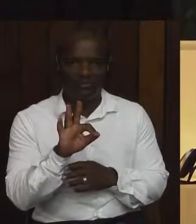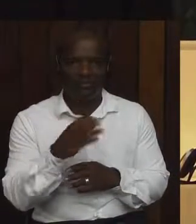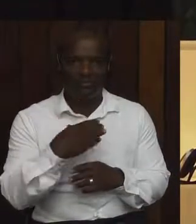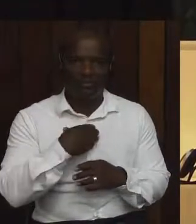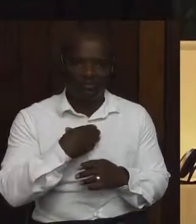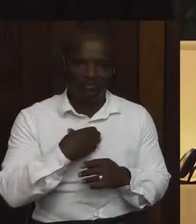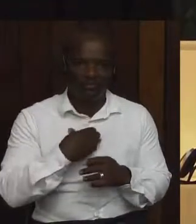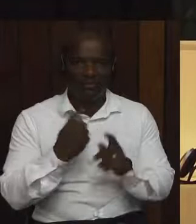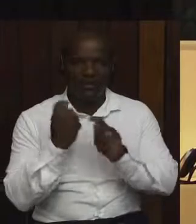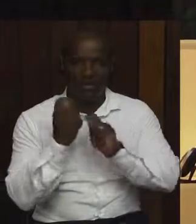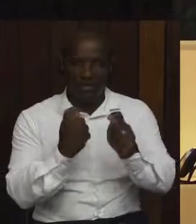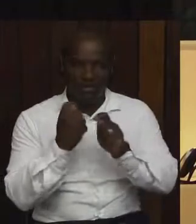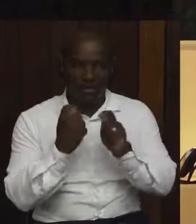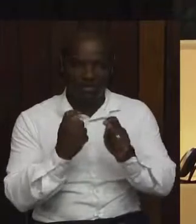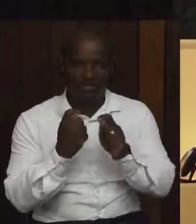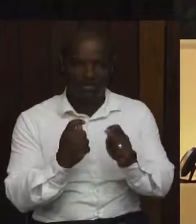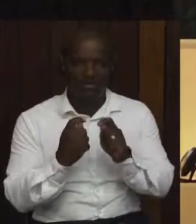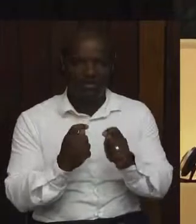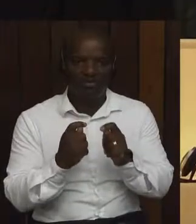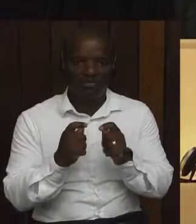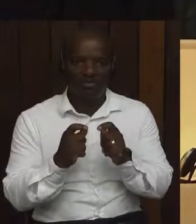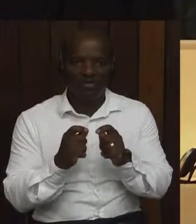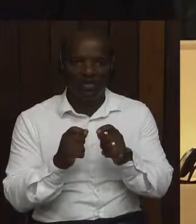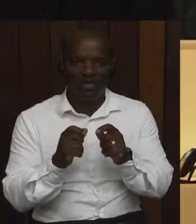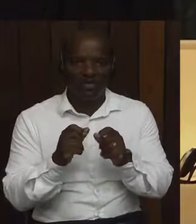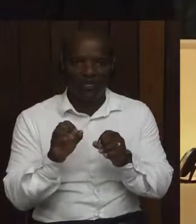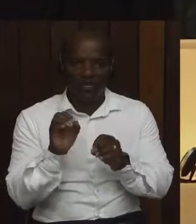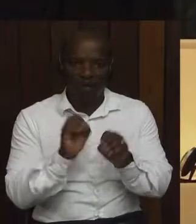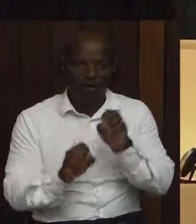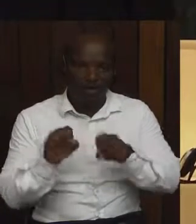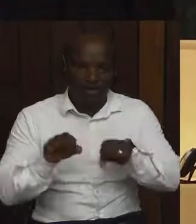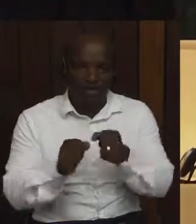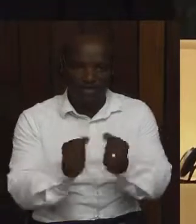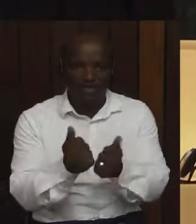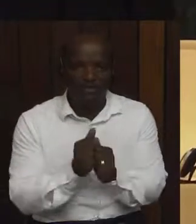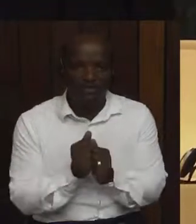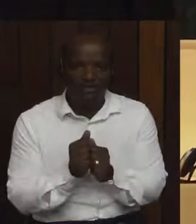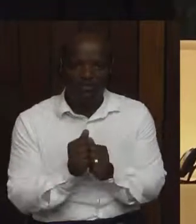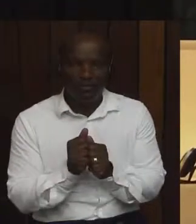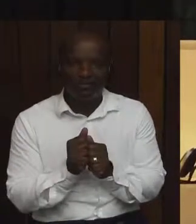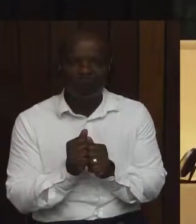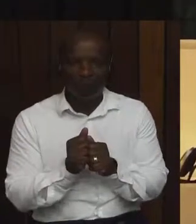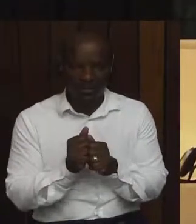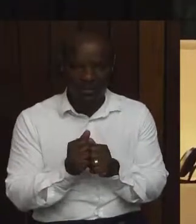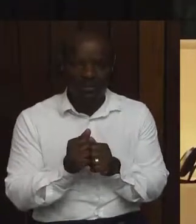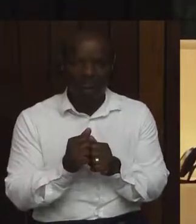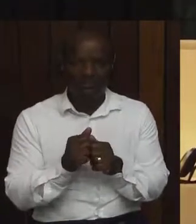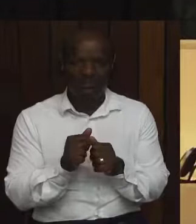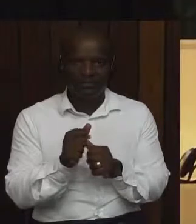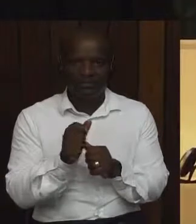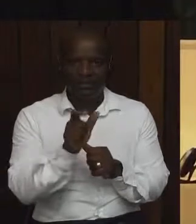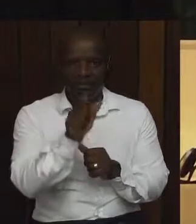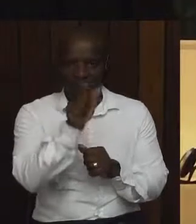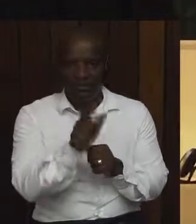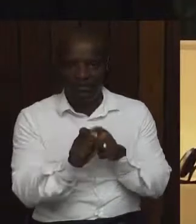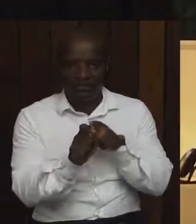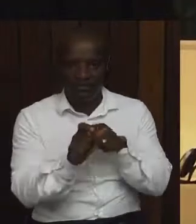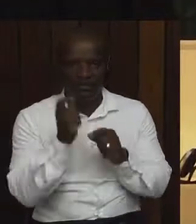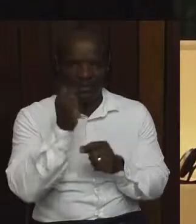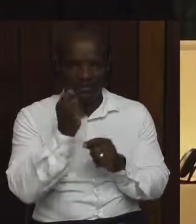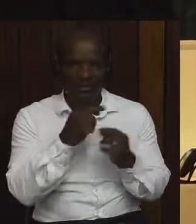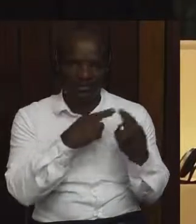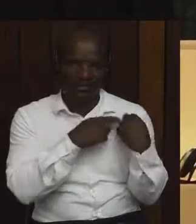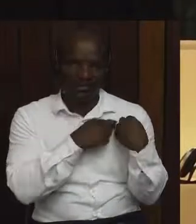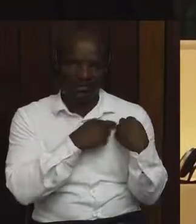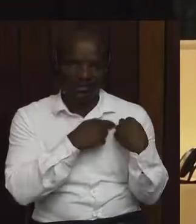transport operations. Its main responsibility is on the